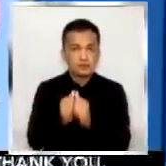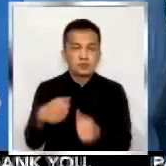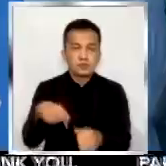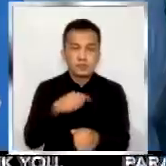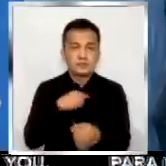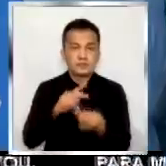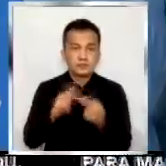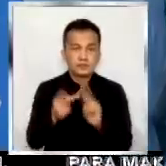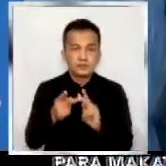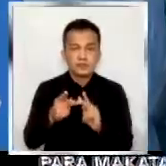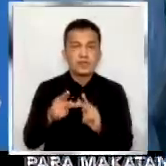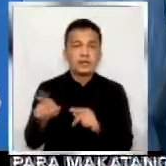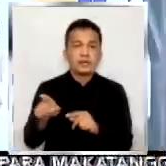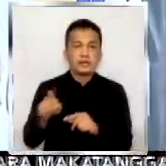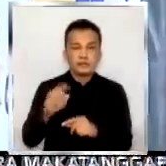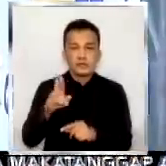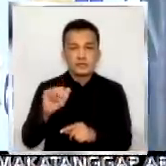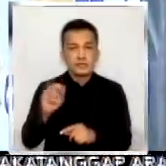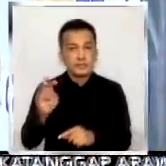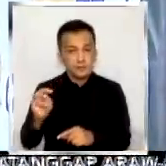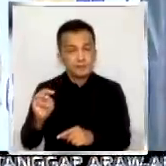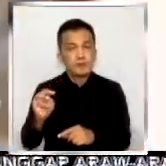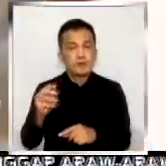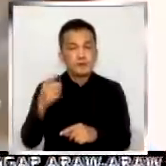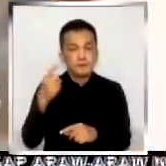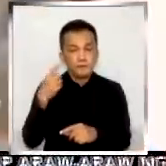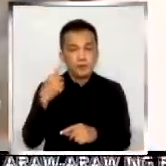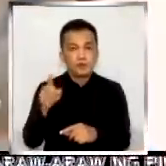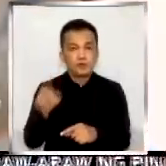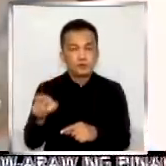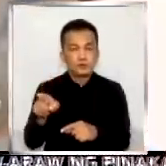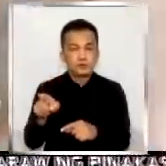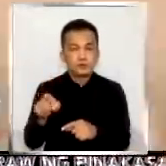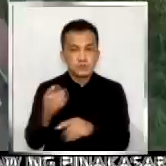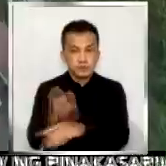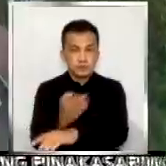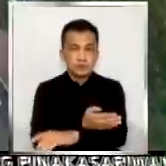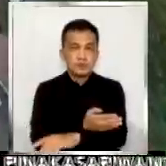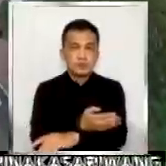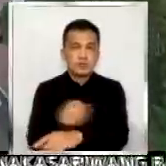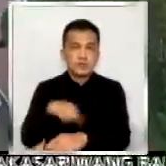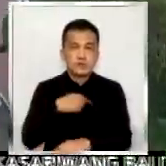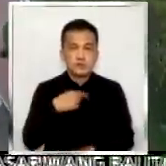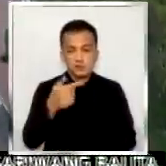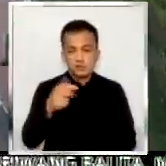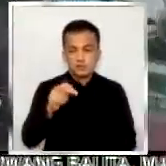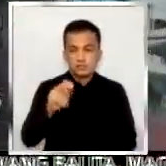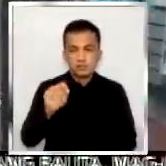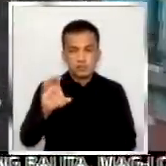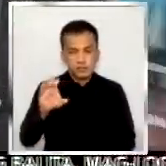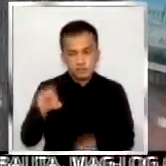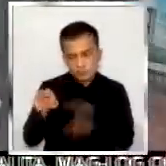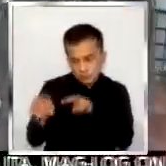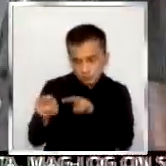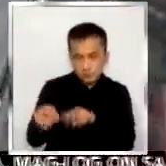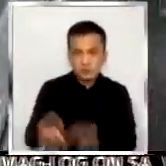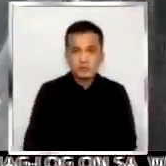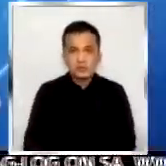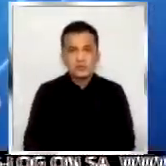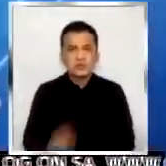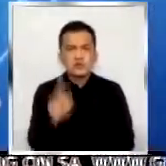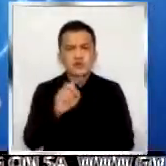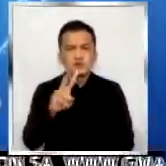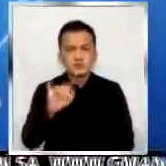RITM, para mapaigi natin yung ating genomic biosurveillance. Ano nga bang variant ang dominant dito sa